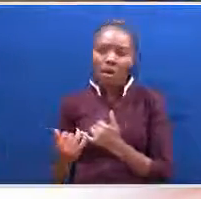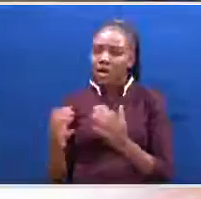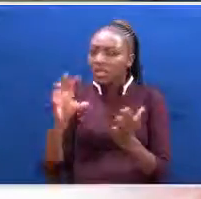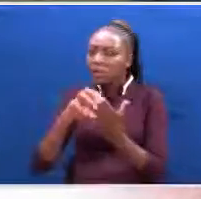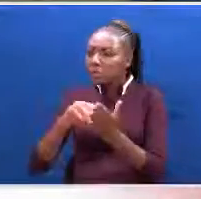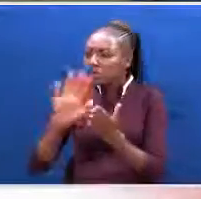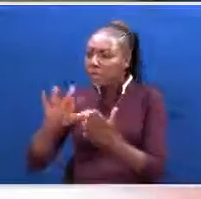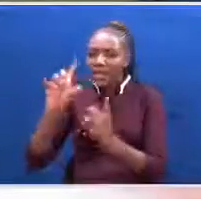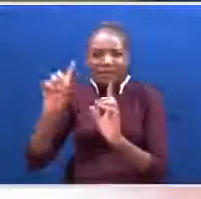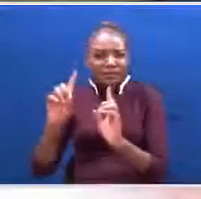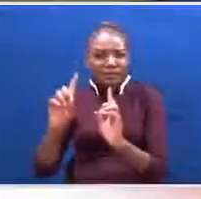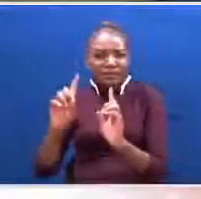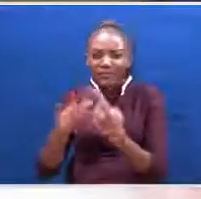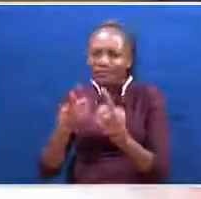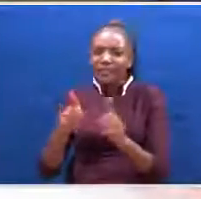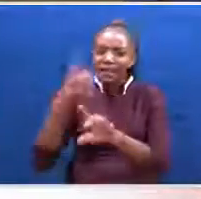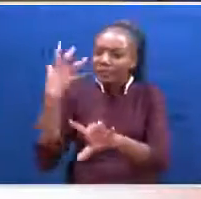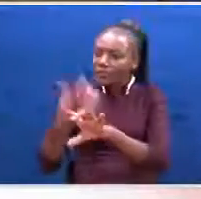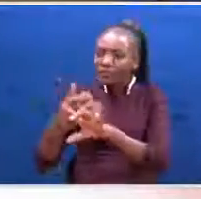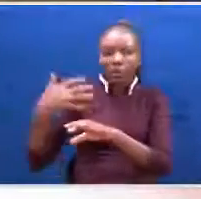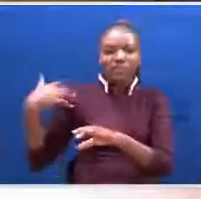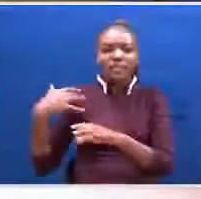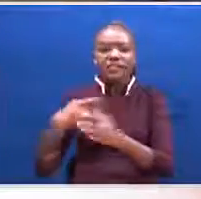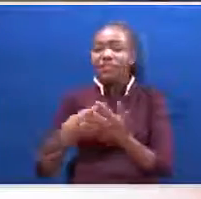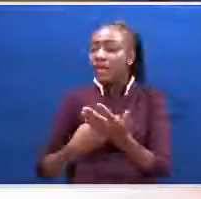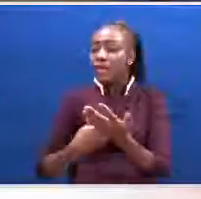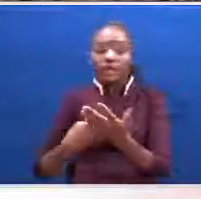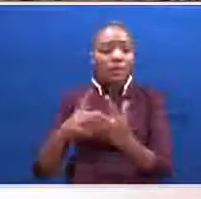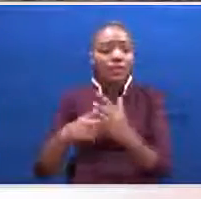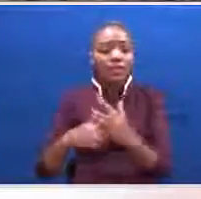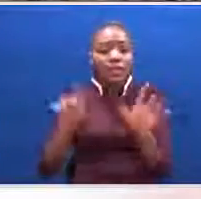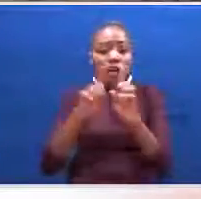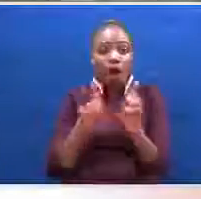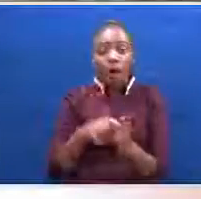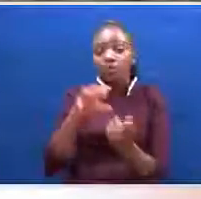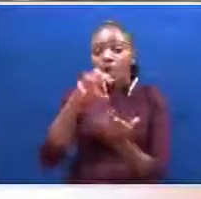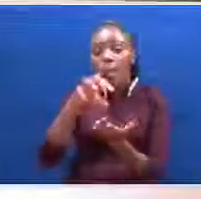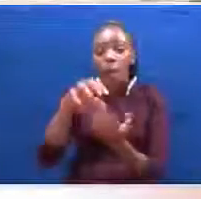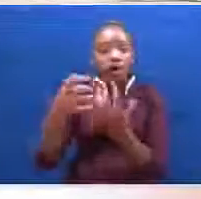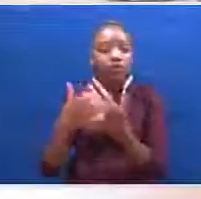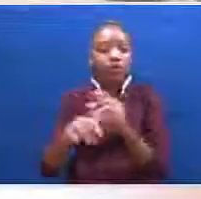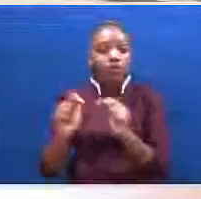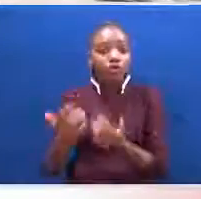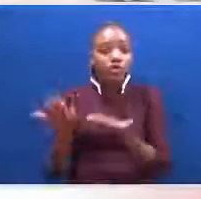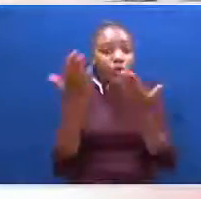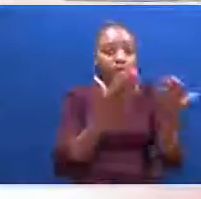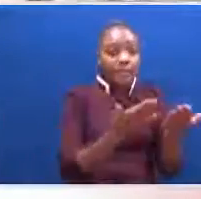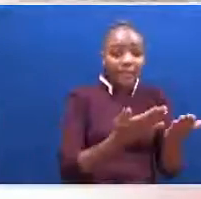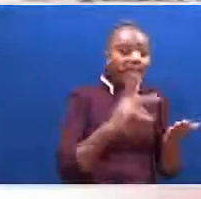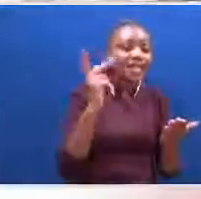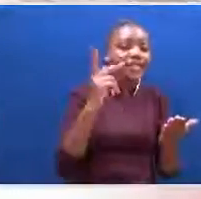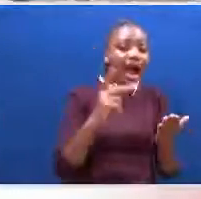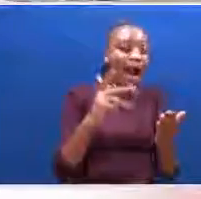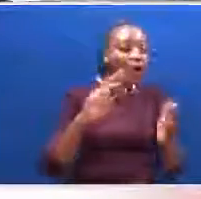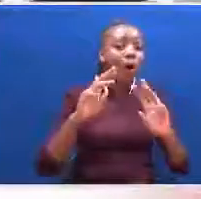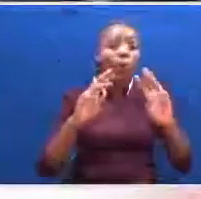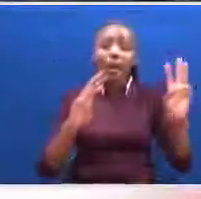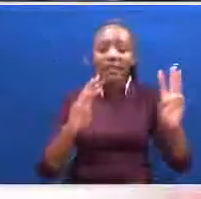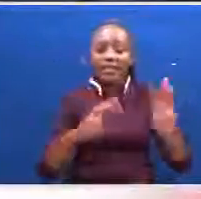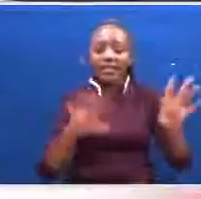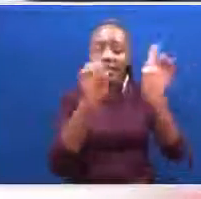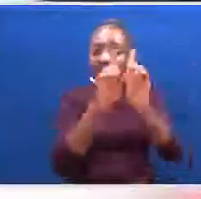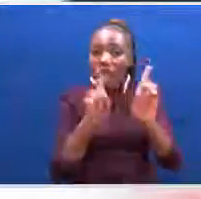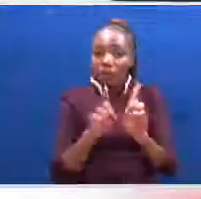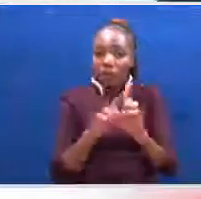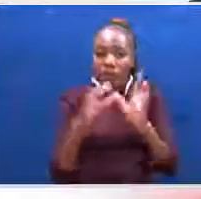the beginning of this week. Sonko was today presented at Kahawa West Law Courts, facing charges linking him to